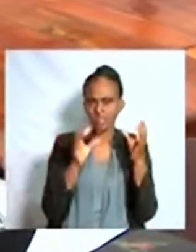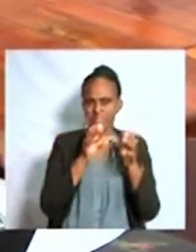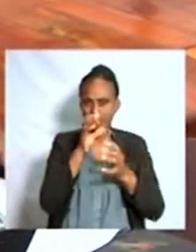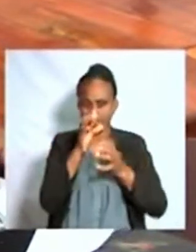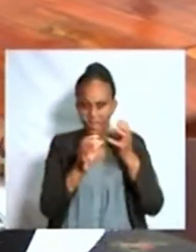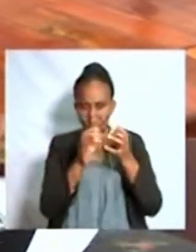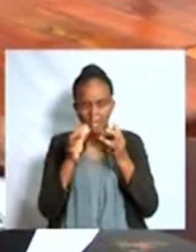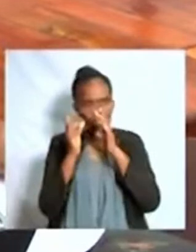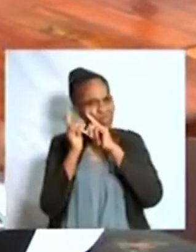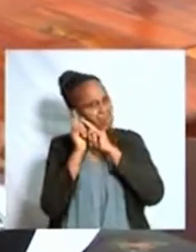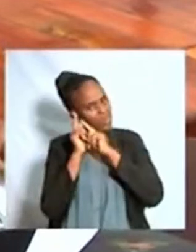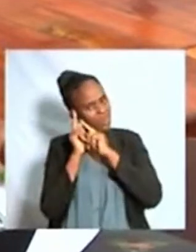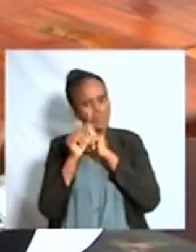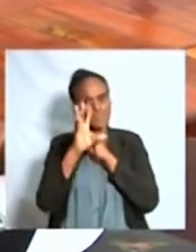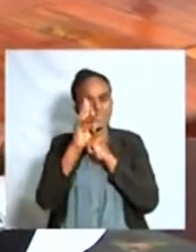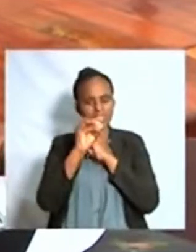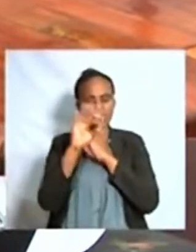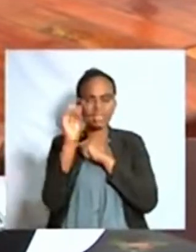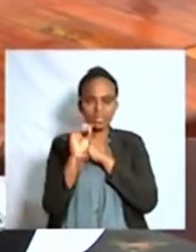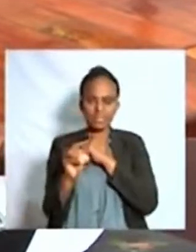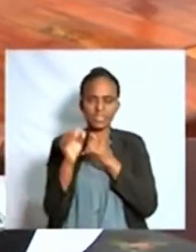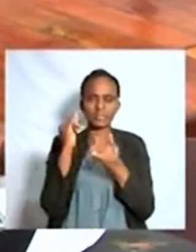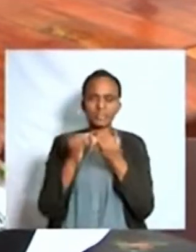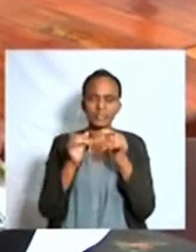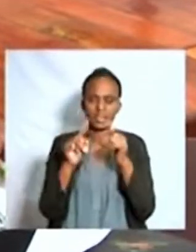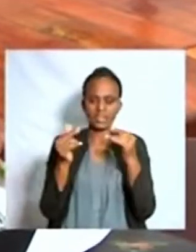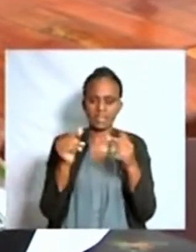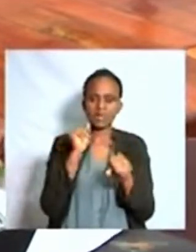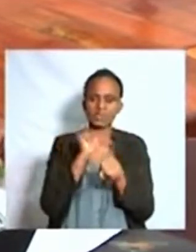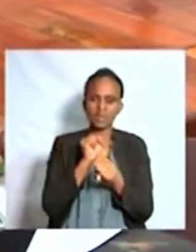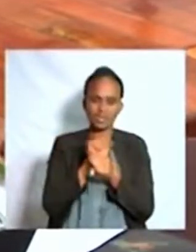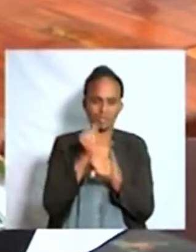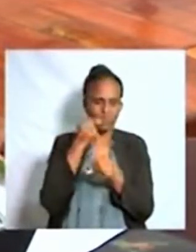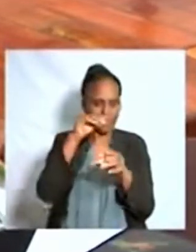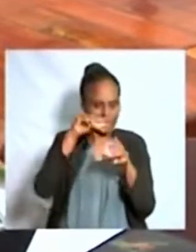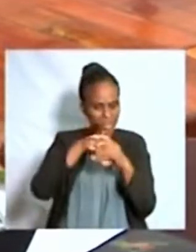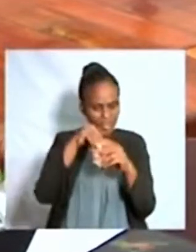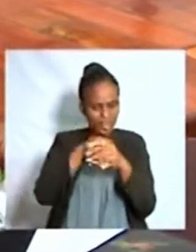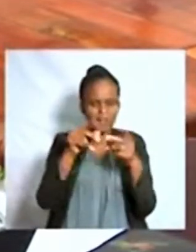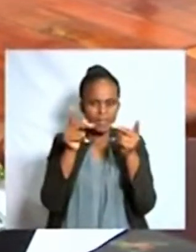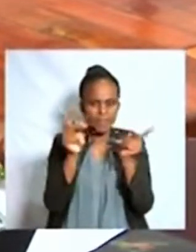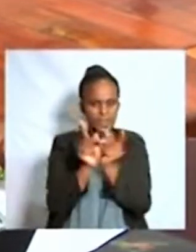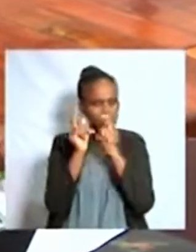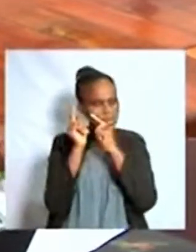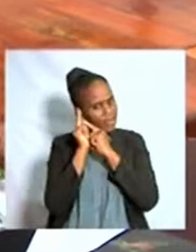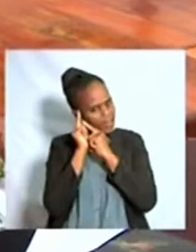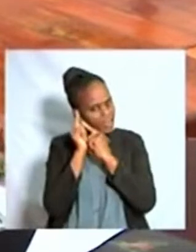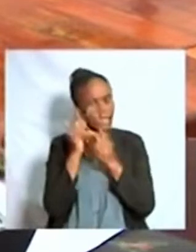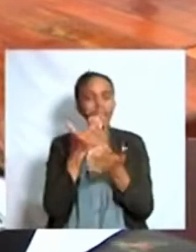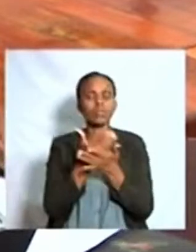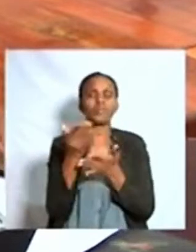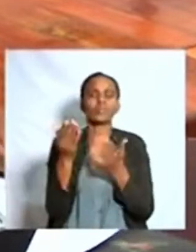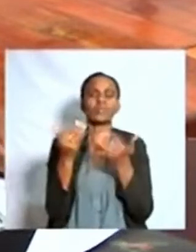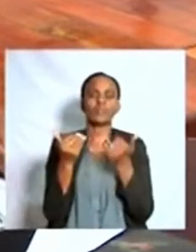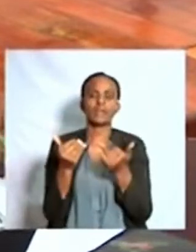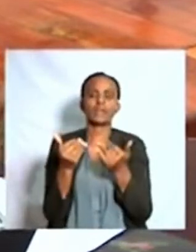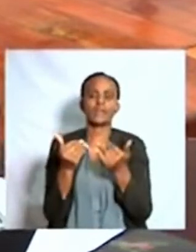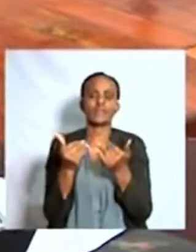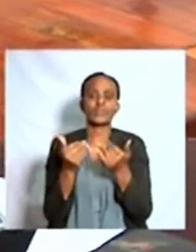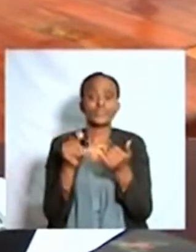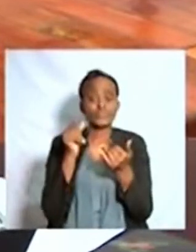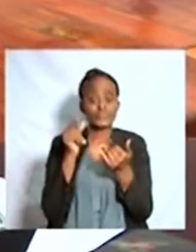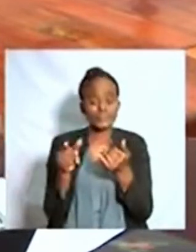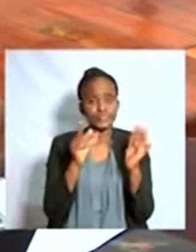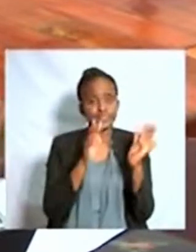for the lodge is at 60% complete, whilst works for the interior part of the lodge are at procurement stage. As a